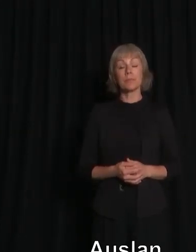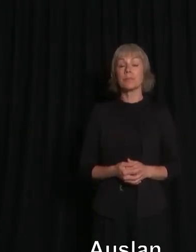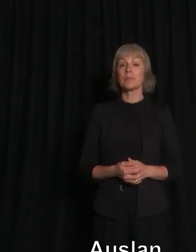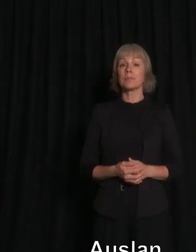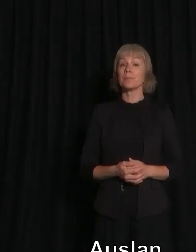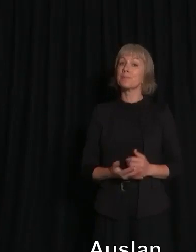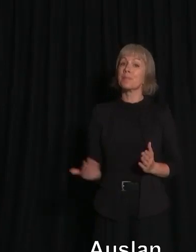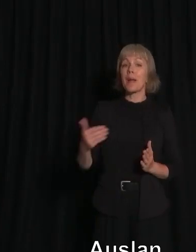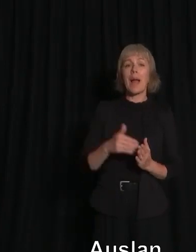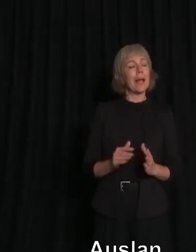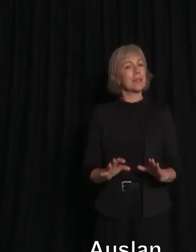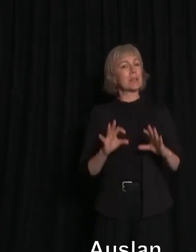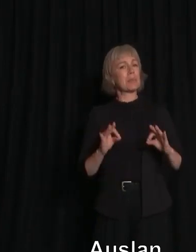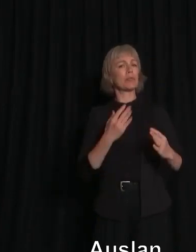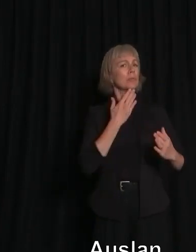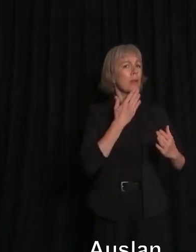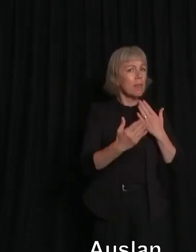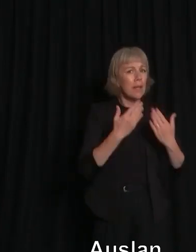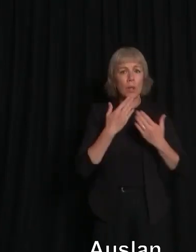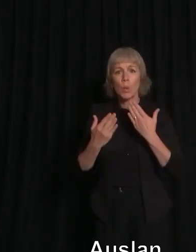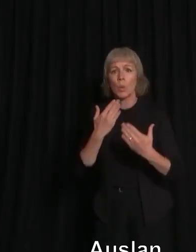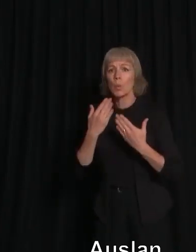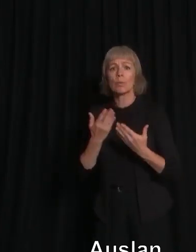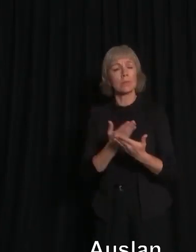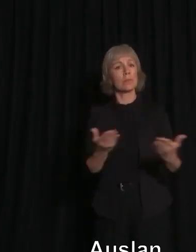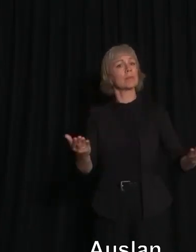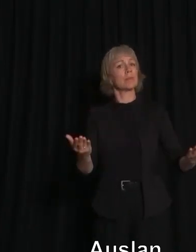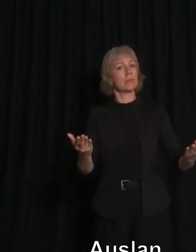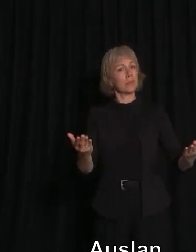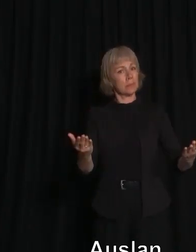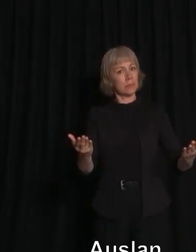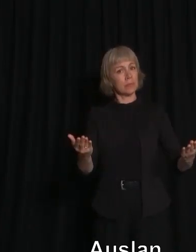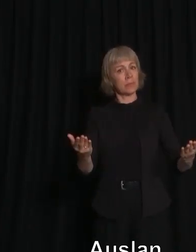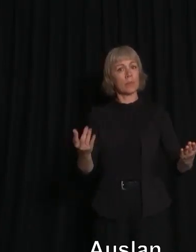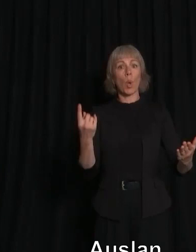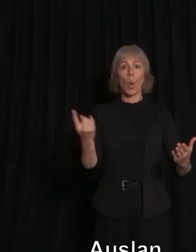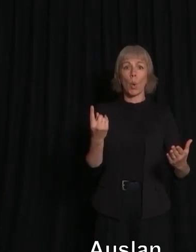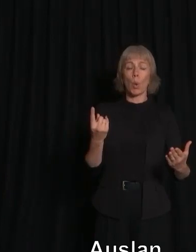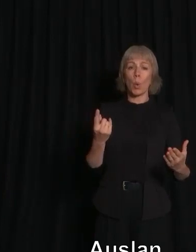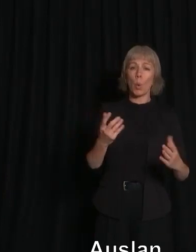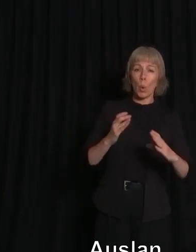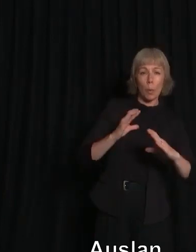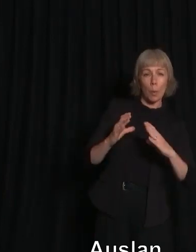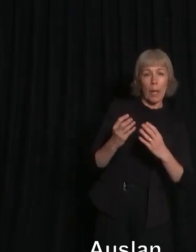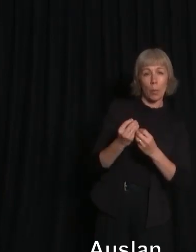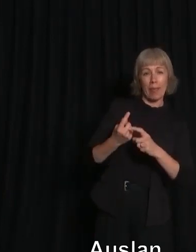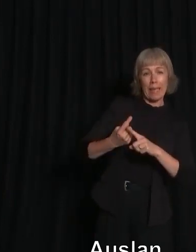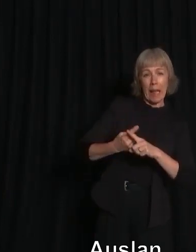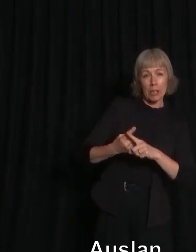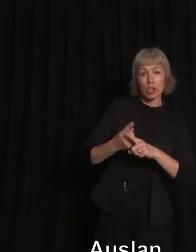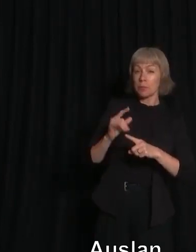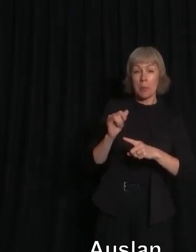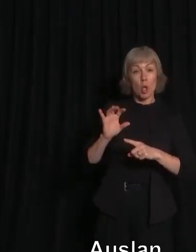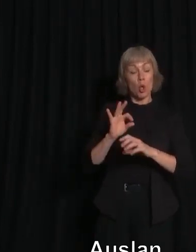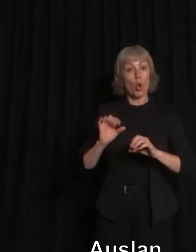to make a special thanks to all those of you who have made an effort of communicating in English when that's perhaps not your first